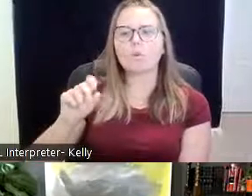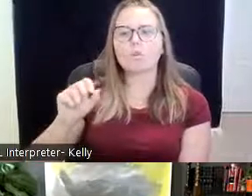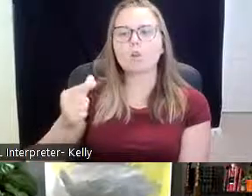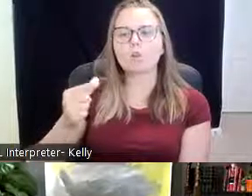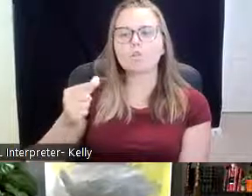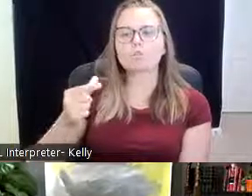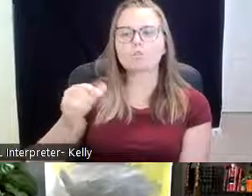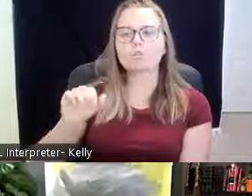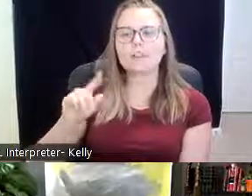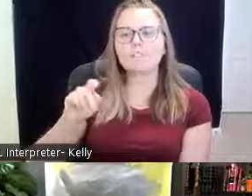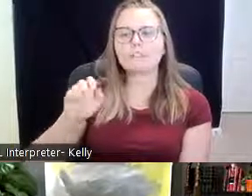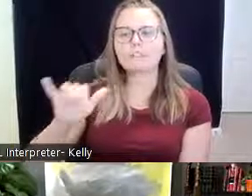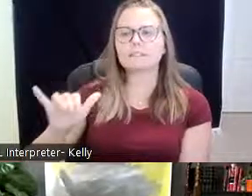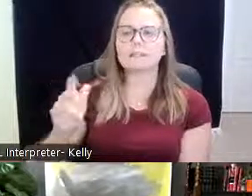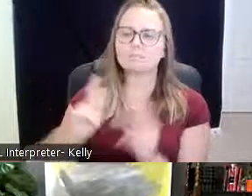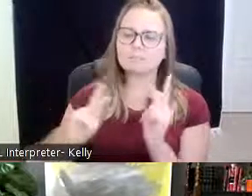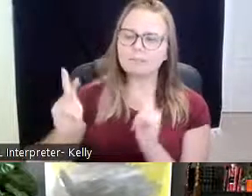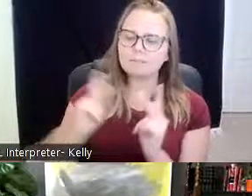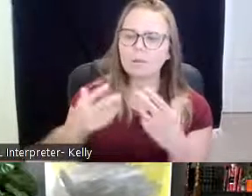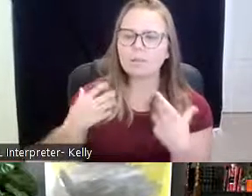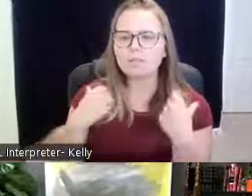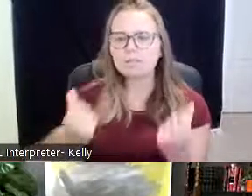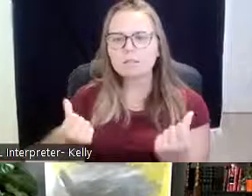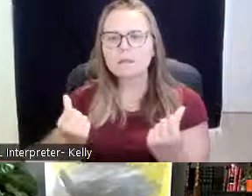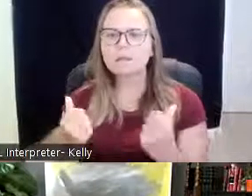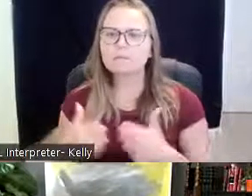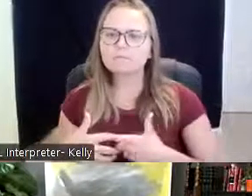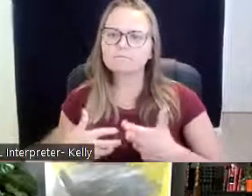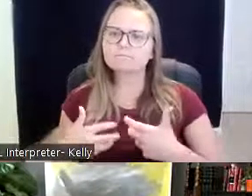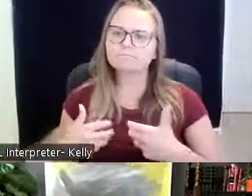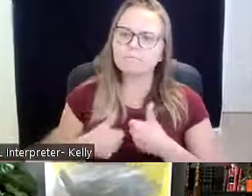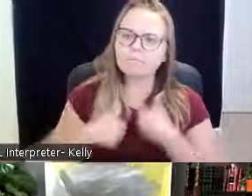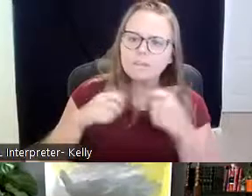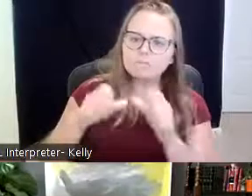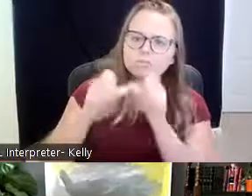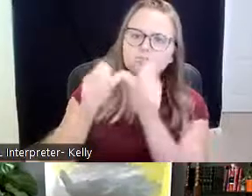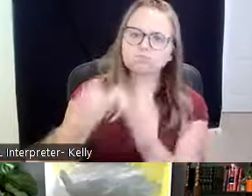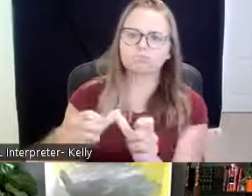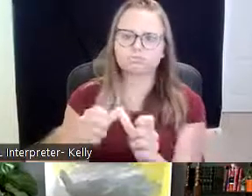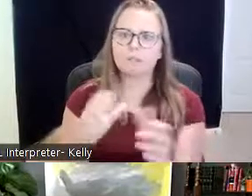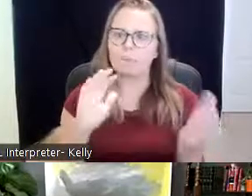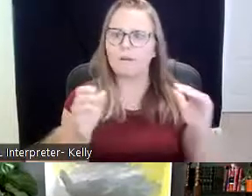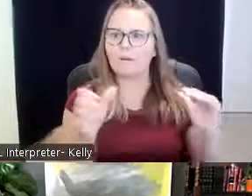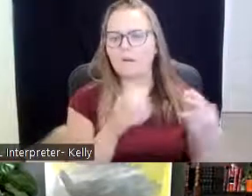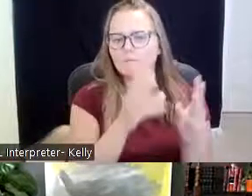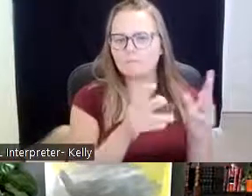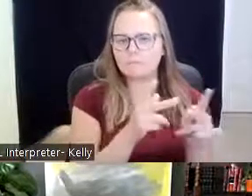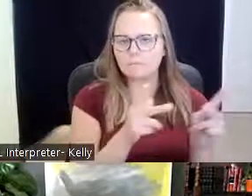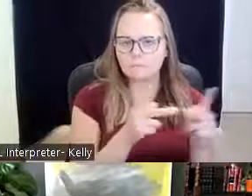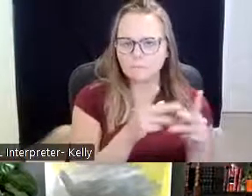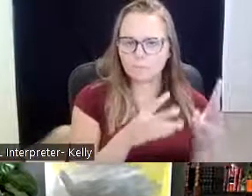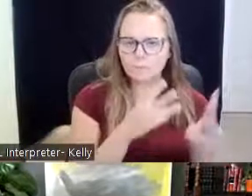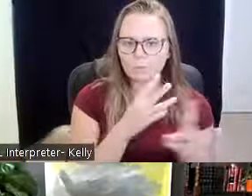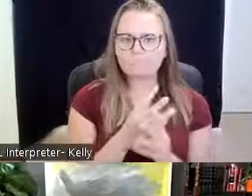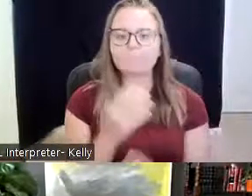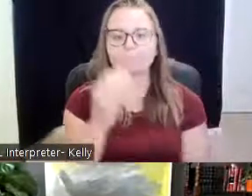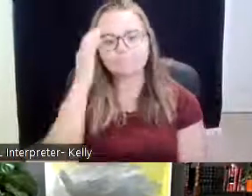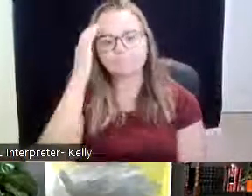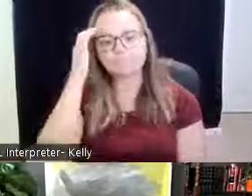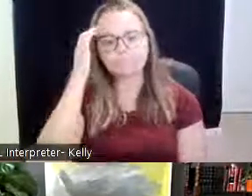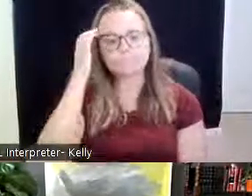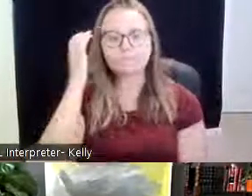people live longer, healthier lives than anywhere else in the world. And we had the opportunity